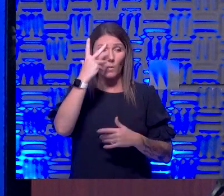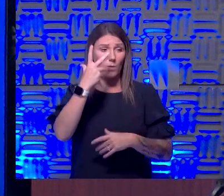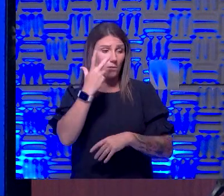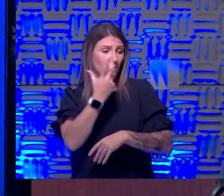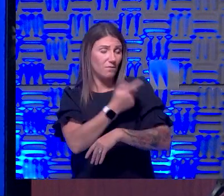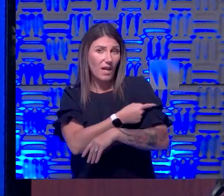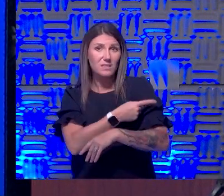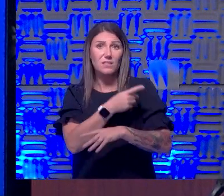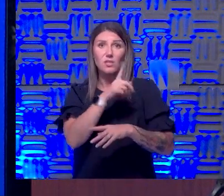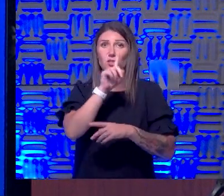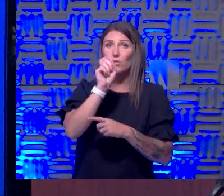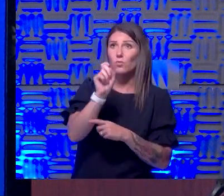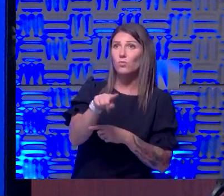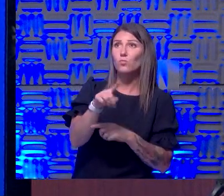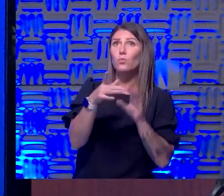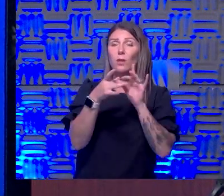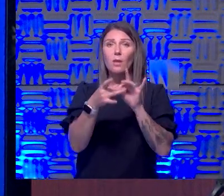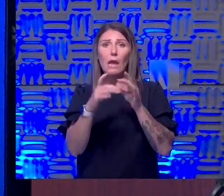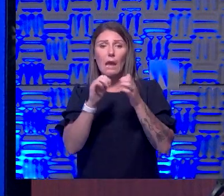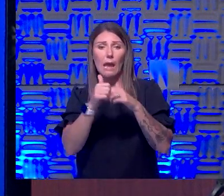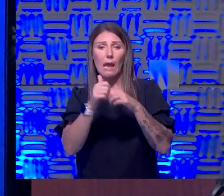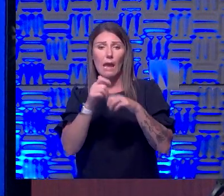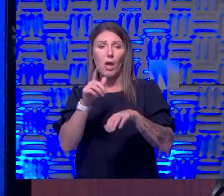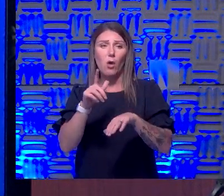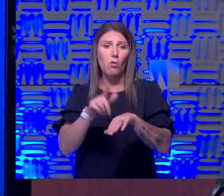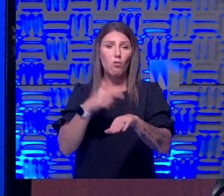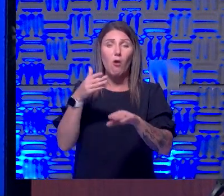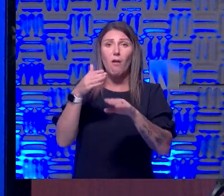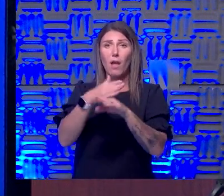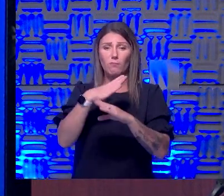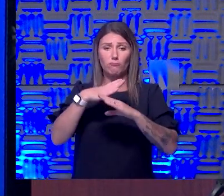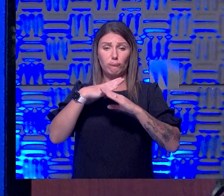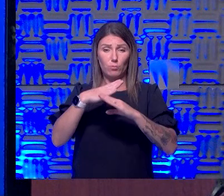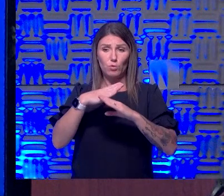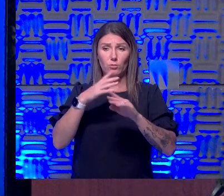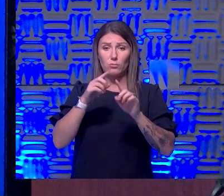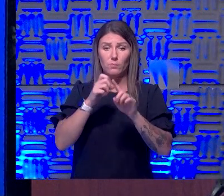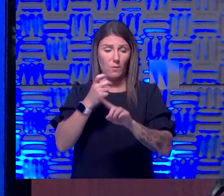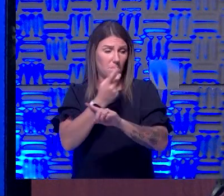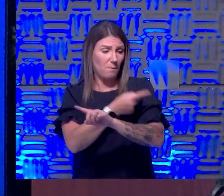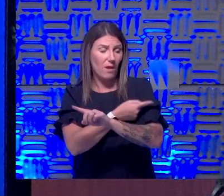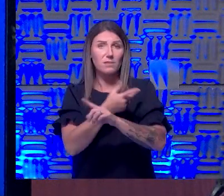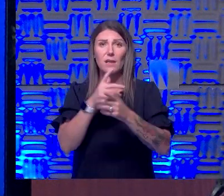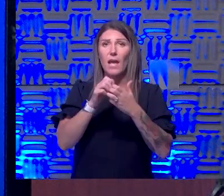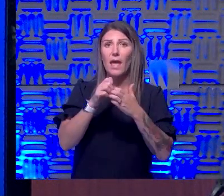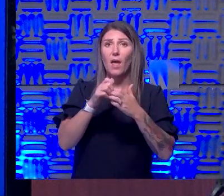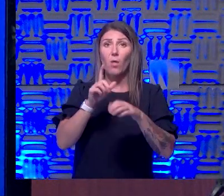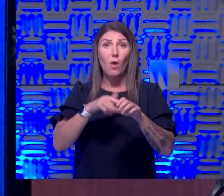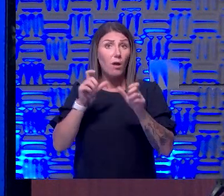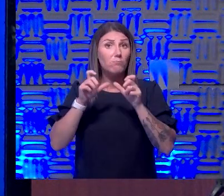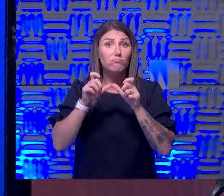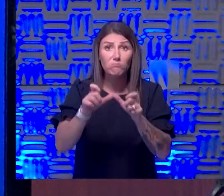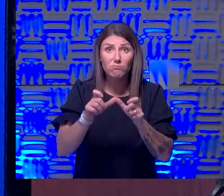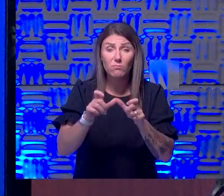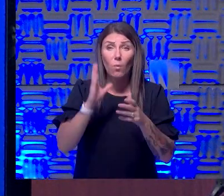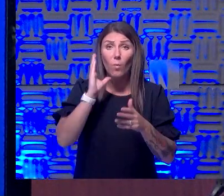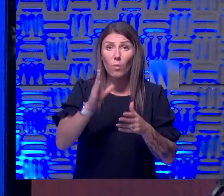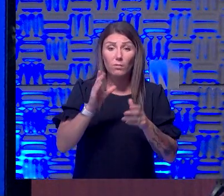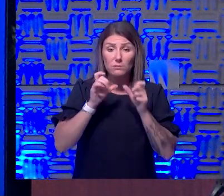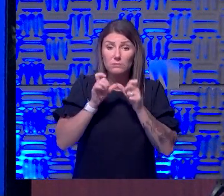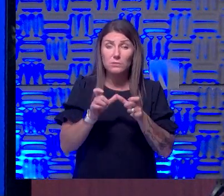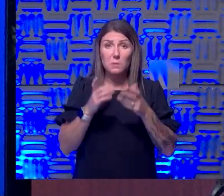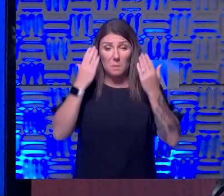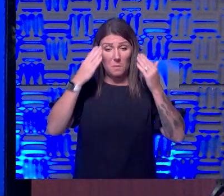there's some question about how long after immunity is conferred by the vaccine, how long that immunity will actually last. We don't yet know